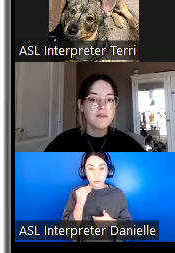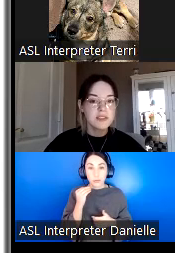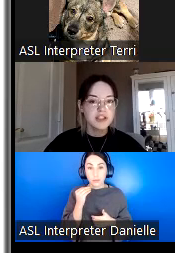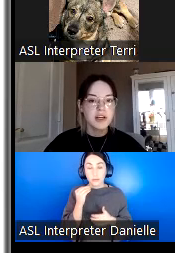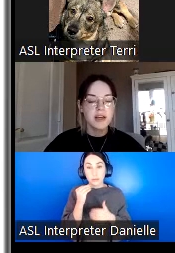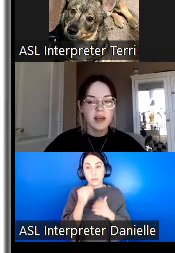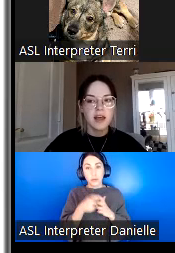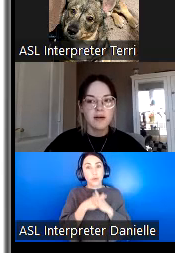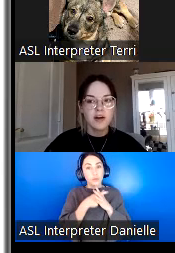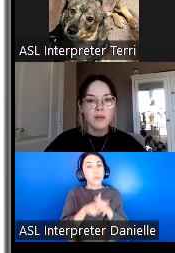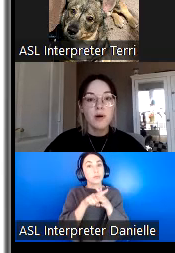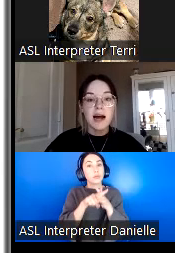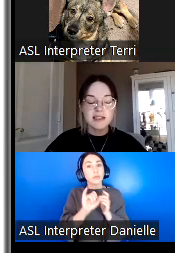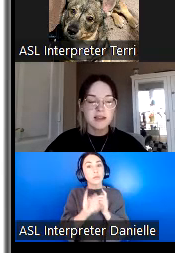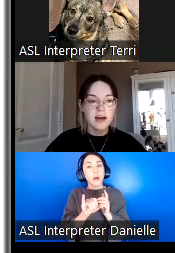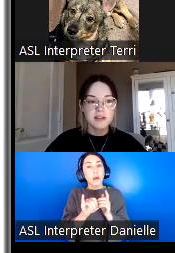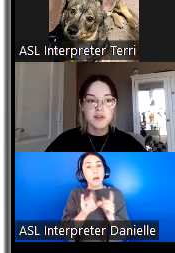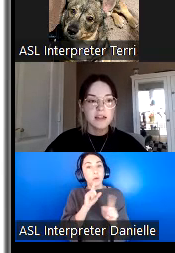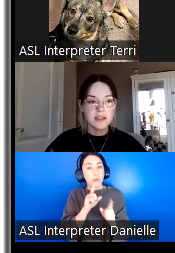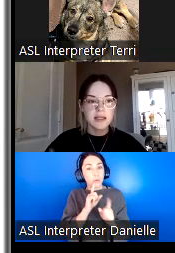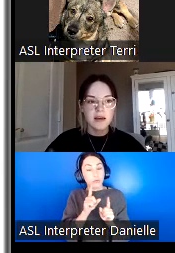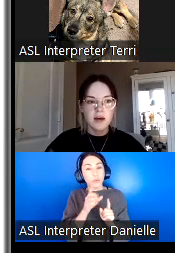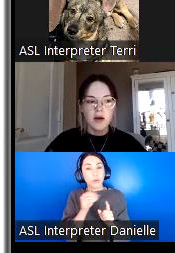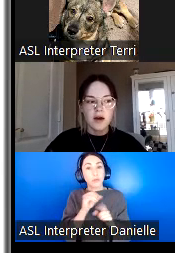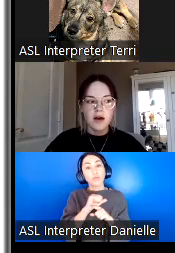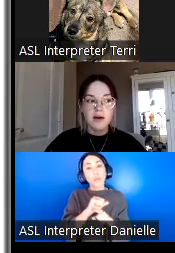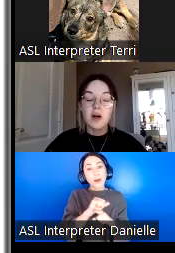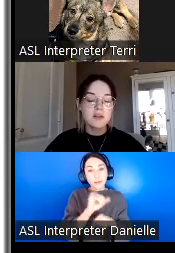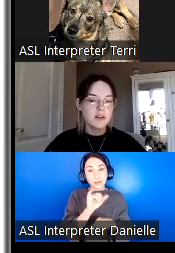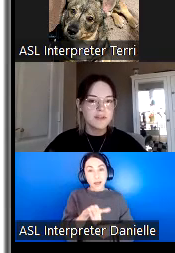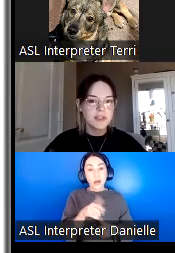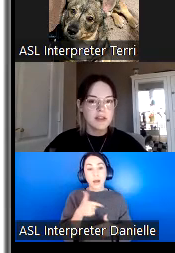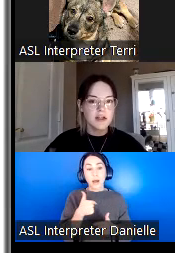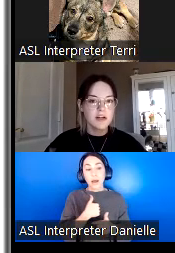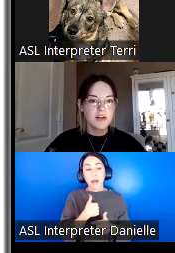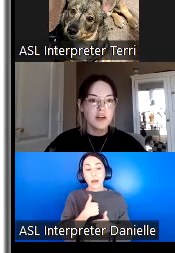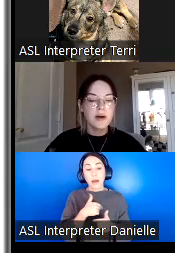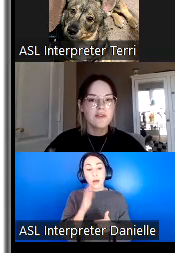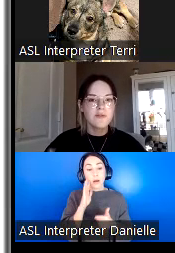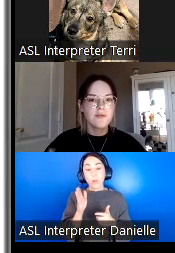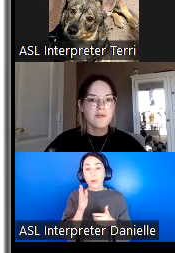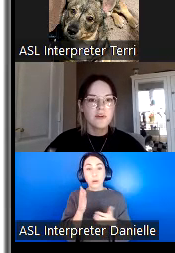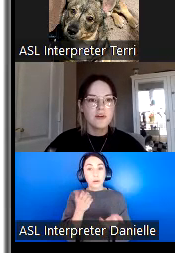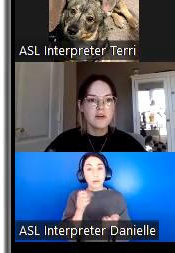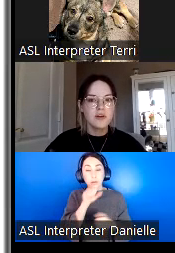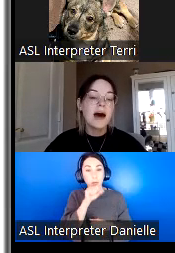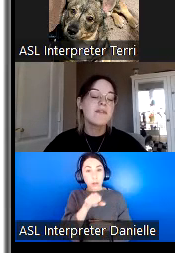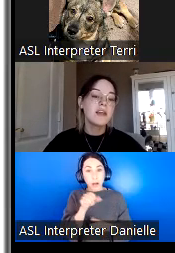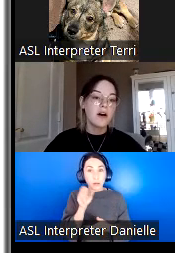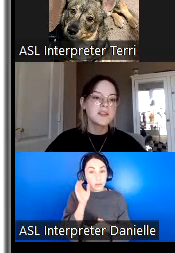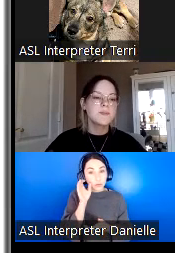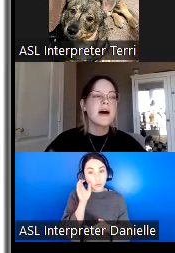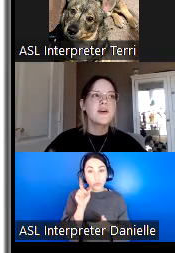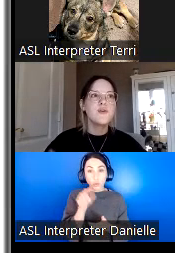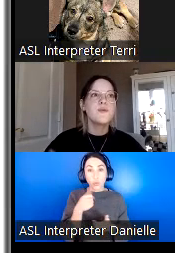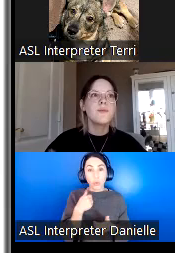initiating that conversation and practicing that directly, I would also love to hear, if you have